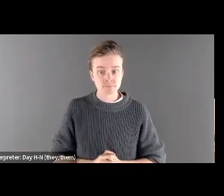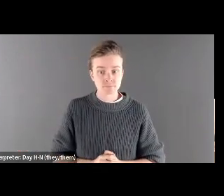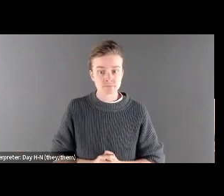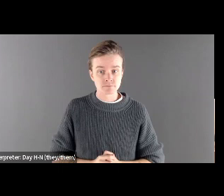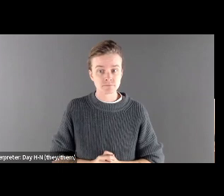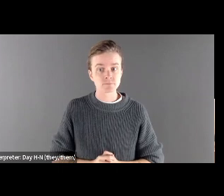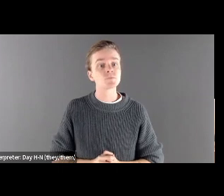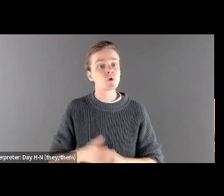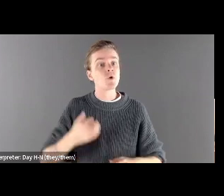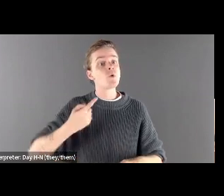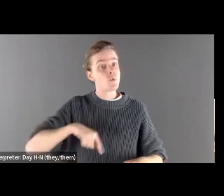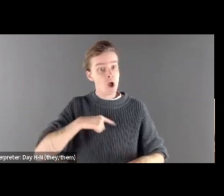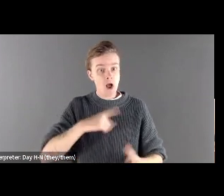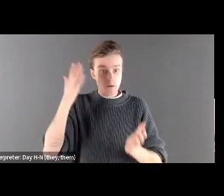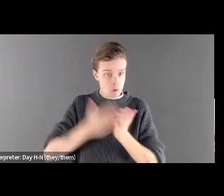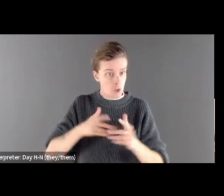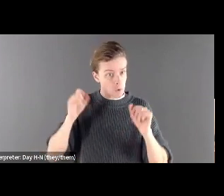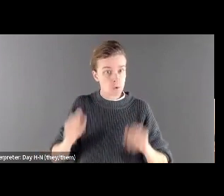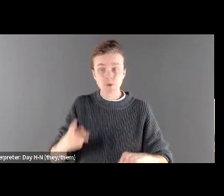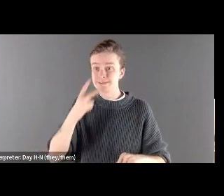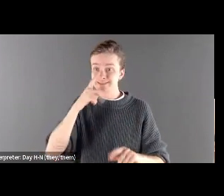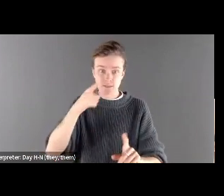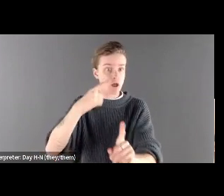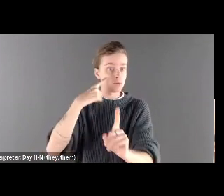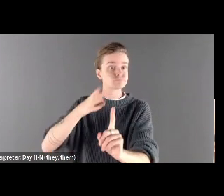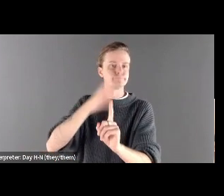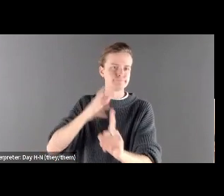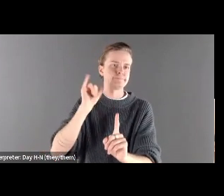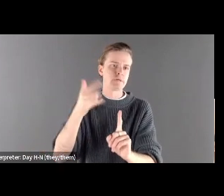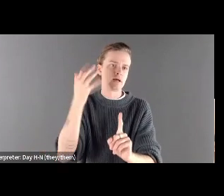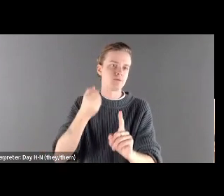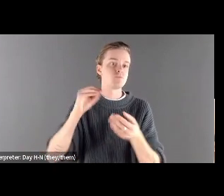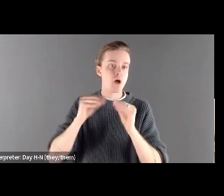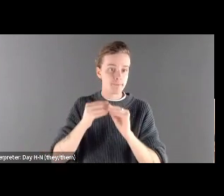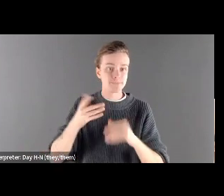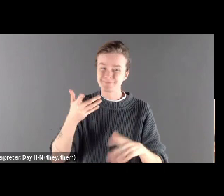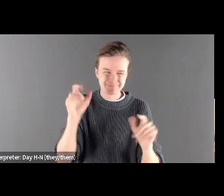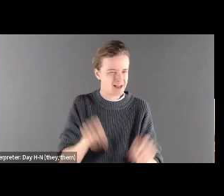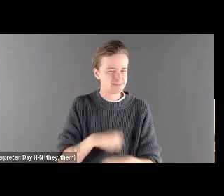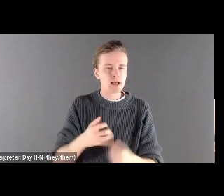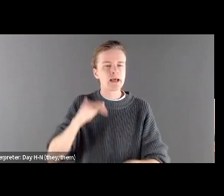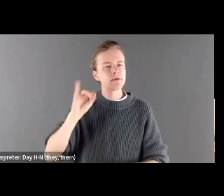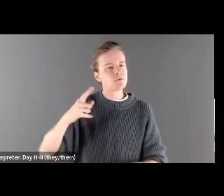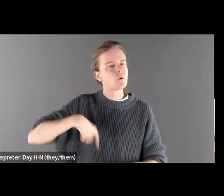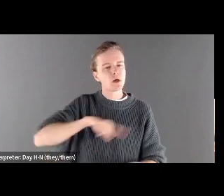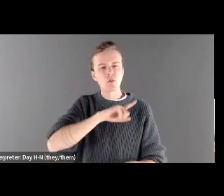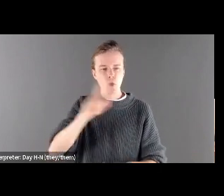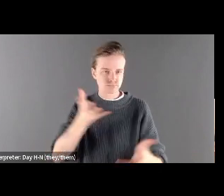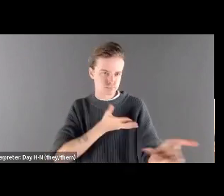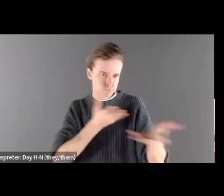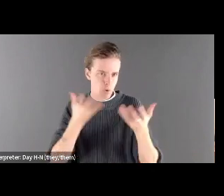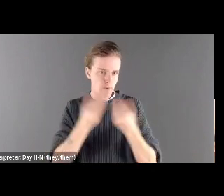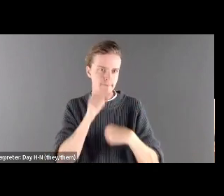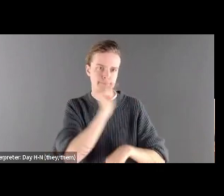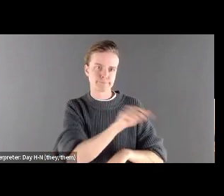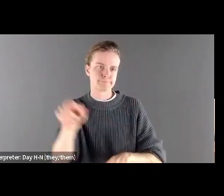in the actual production of the research. And it's led us to also be able to develop a tool that gives back to that community, insofar